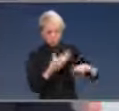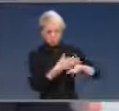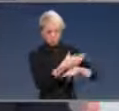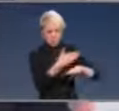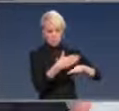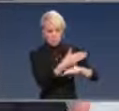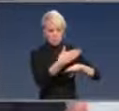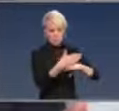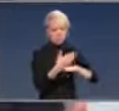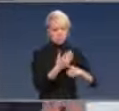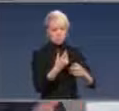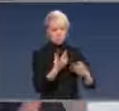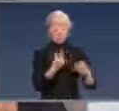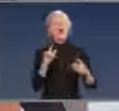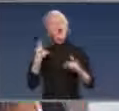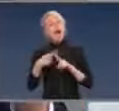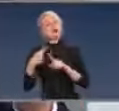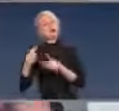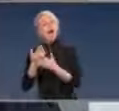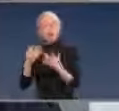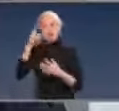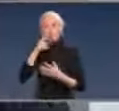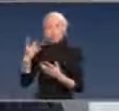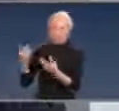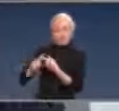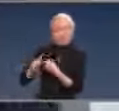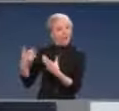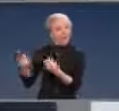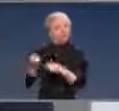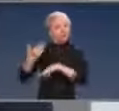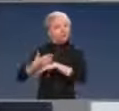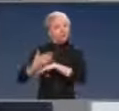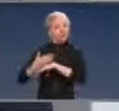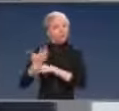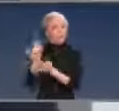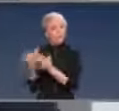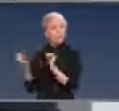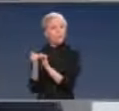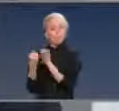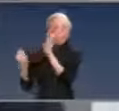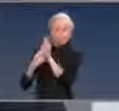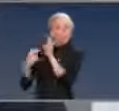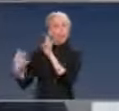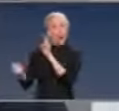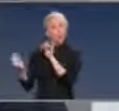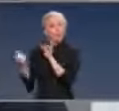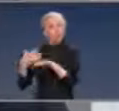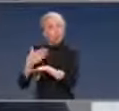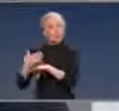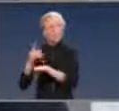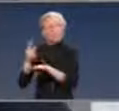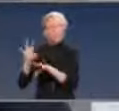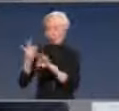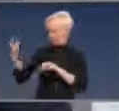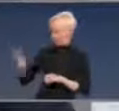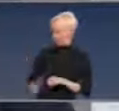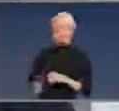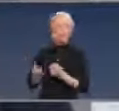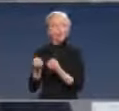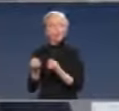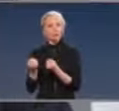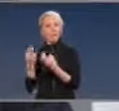rate of unemployment. And I would urge, because I can assure you, that's the figure I'm looking at, because the effective rate of unemployment means who's got a job and who's working and